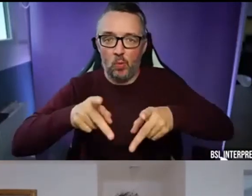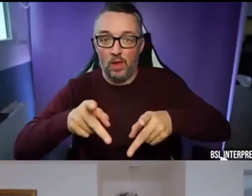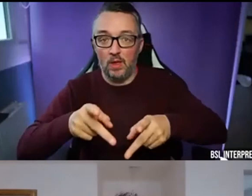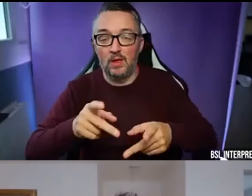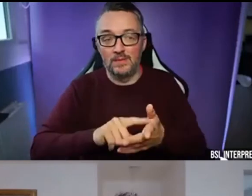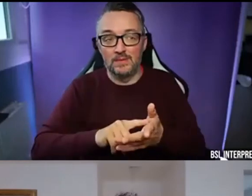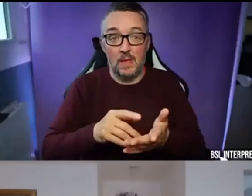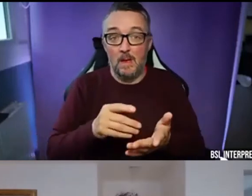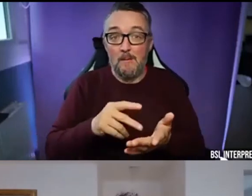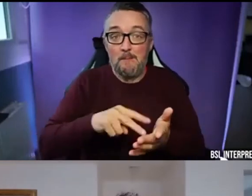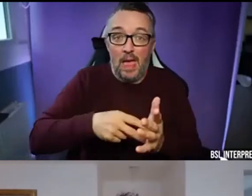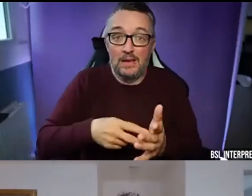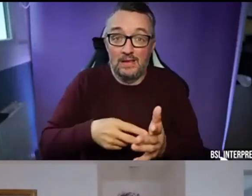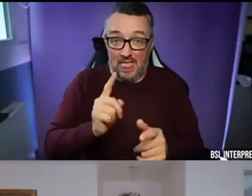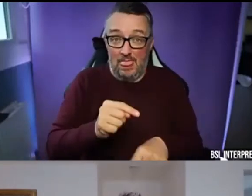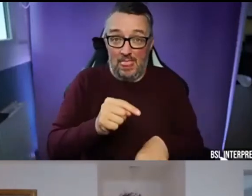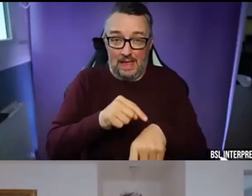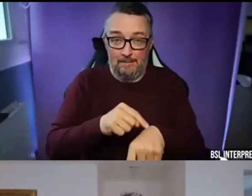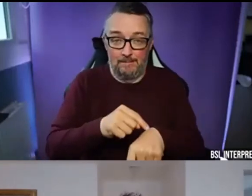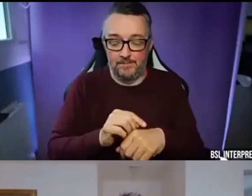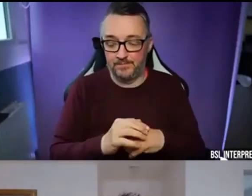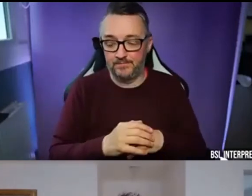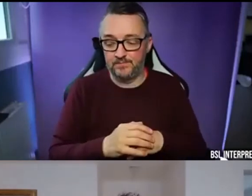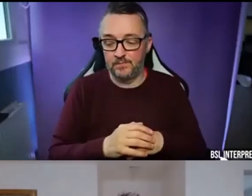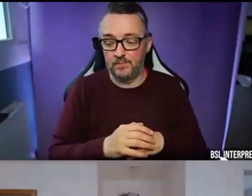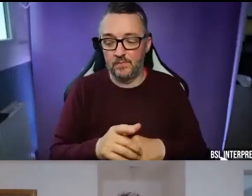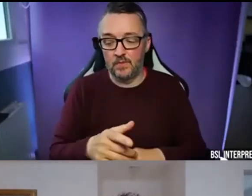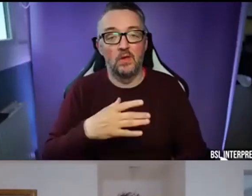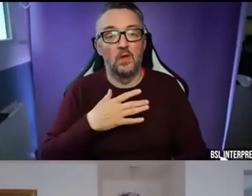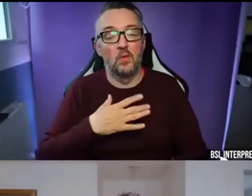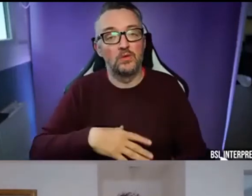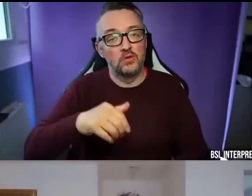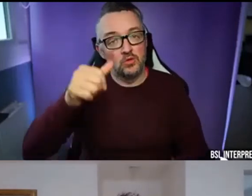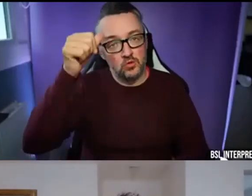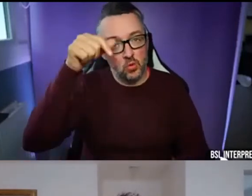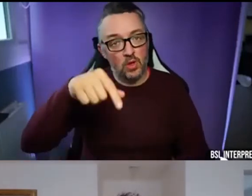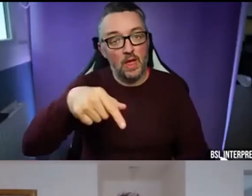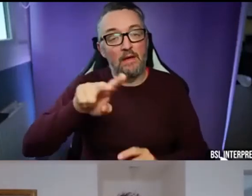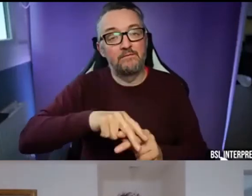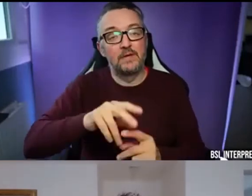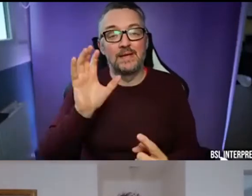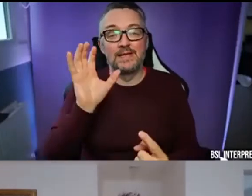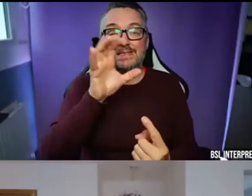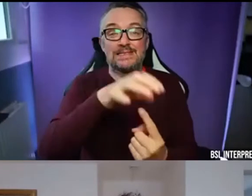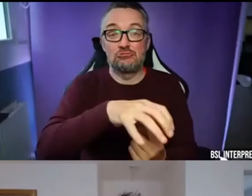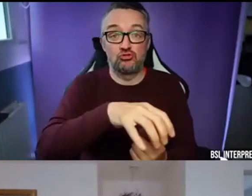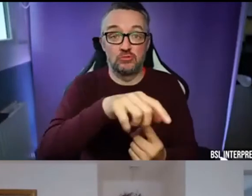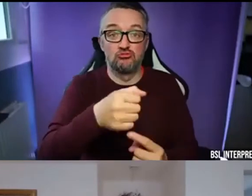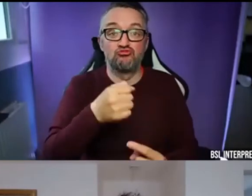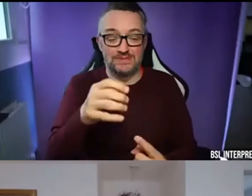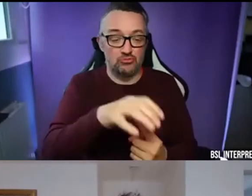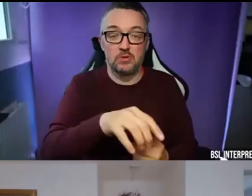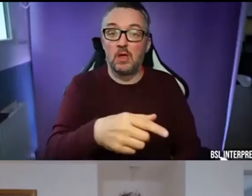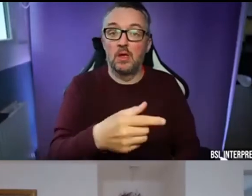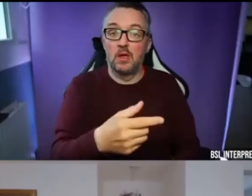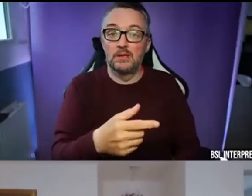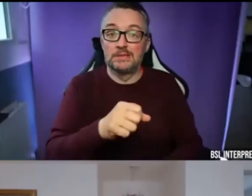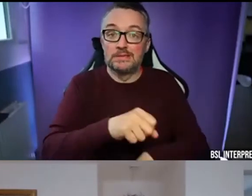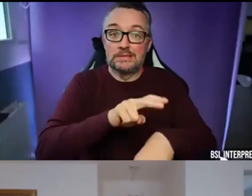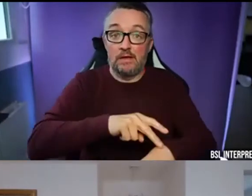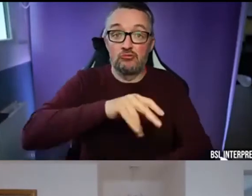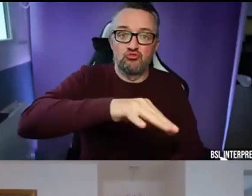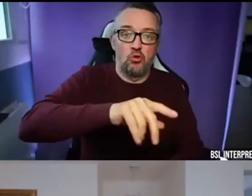in the Highlands. There was a wish to know that whether stations are manned or unmanned for those requiring in-person